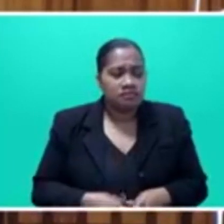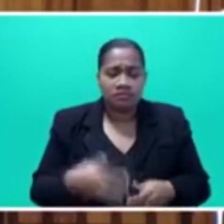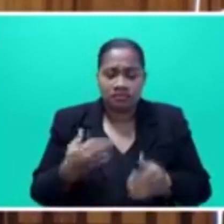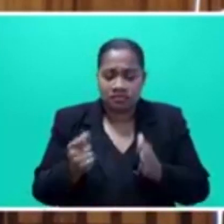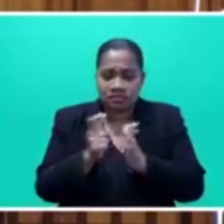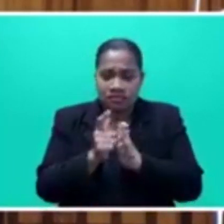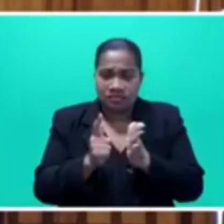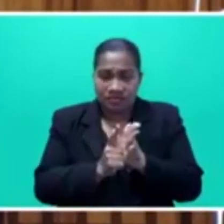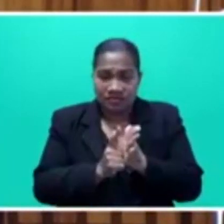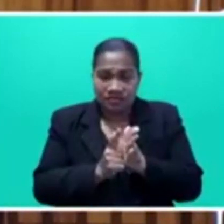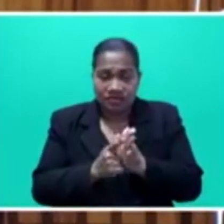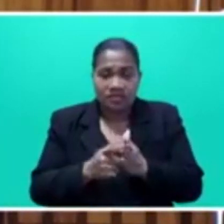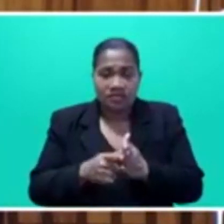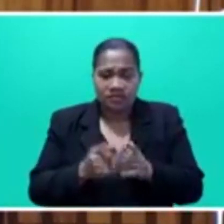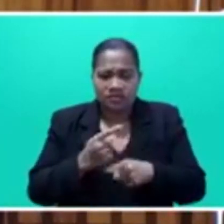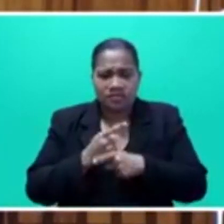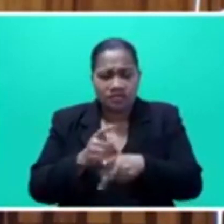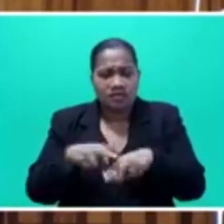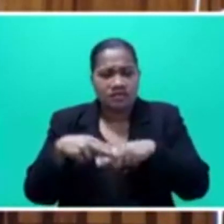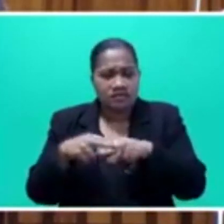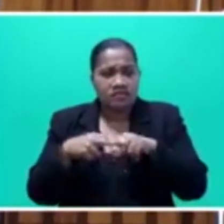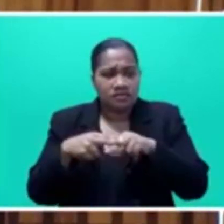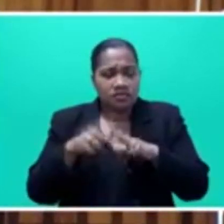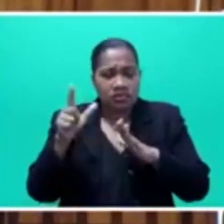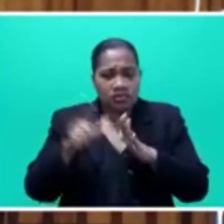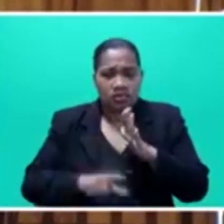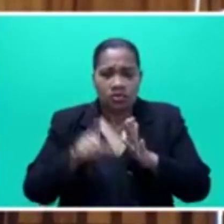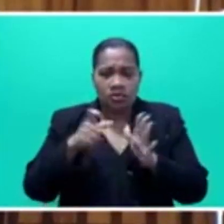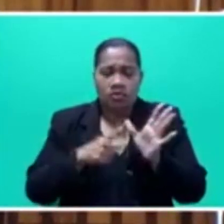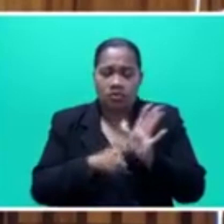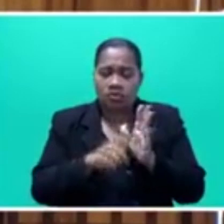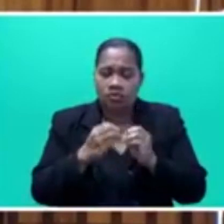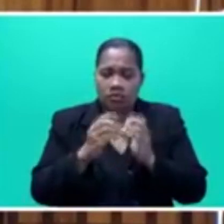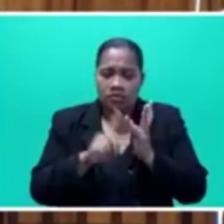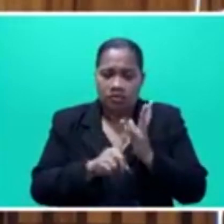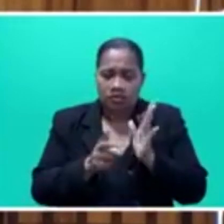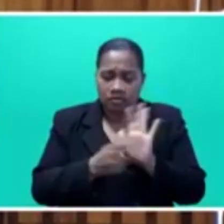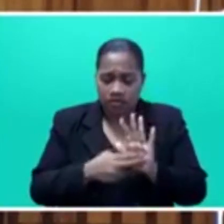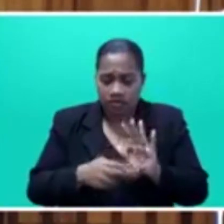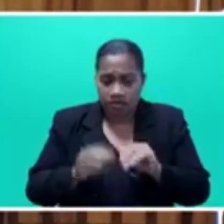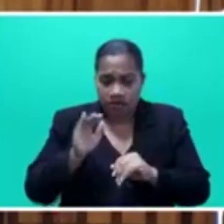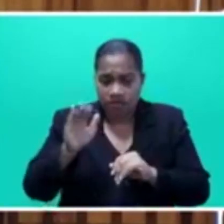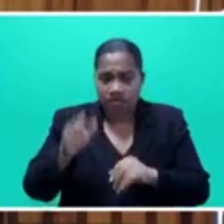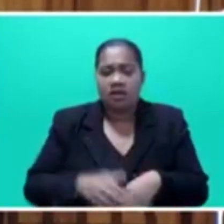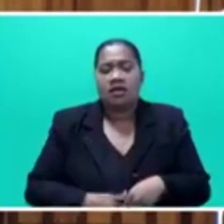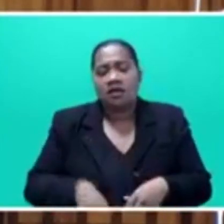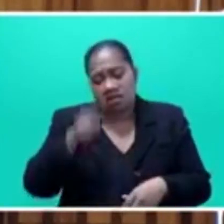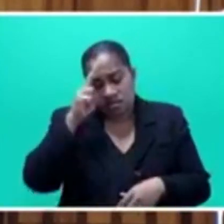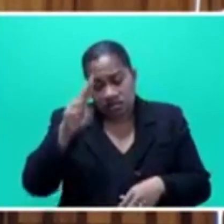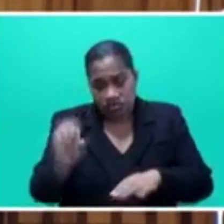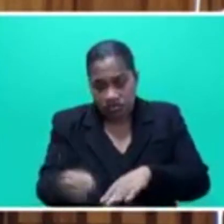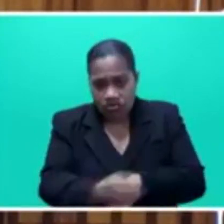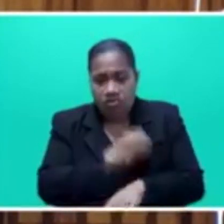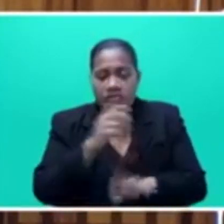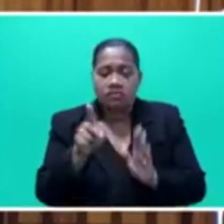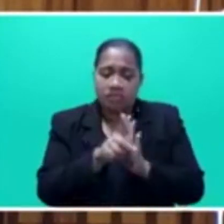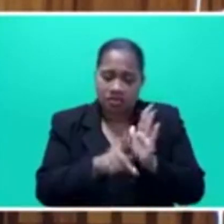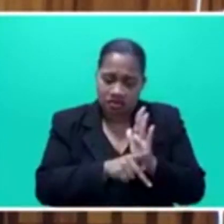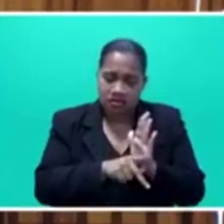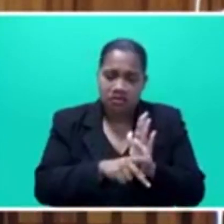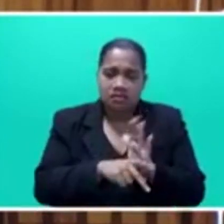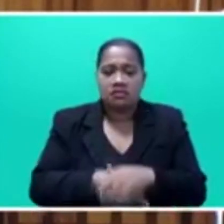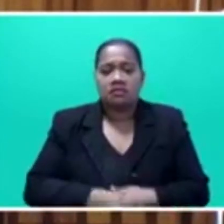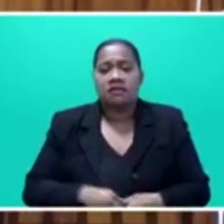development strategy that will guide Fiji towards a low carbon future by 2050. We have also developed a national ocean policy that is designed to accelerate Fiji's